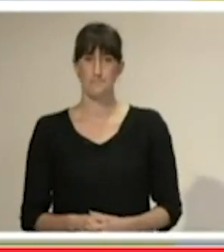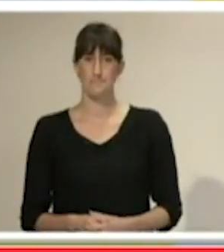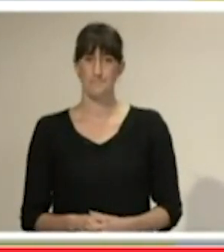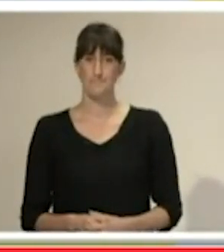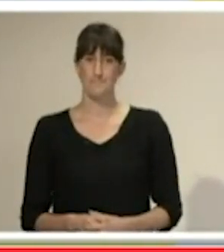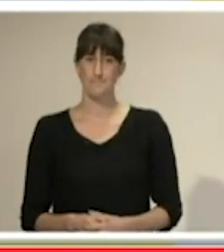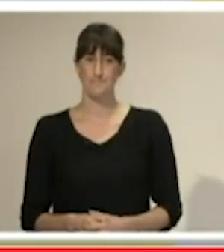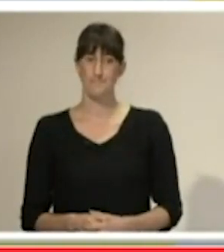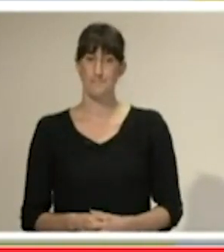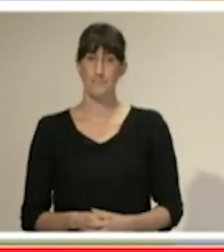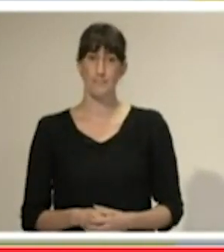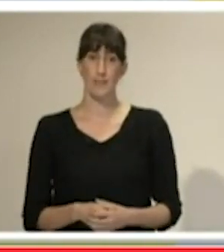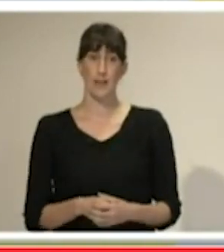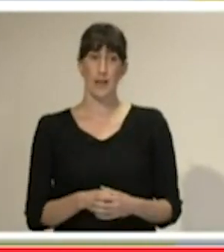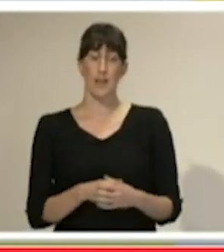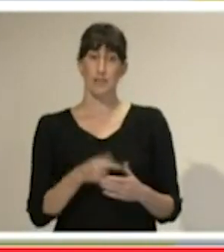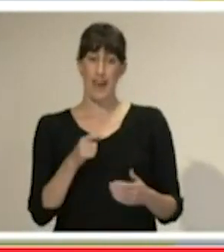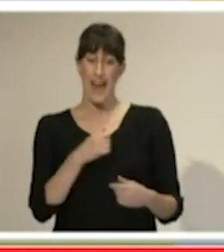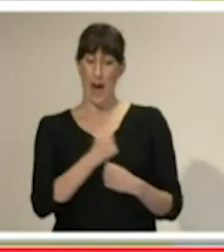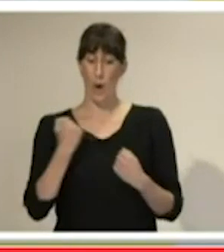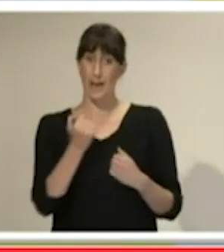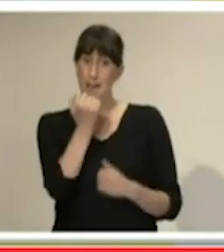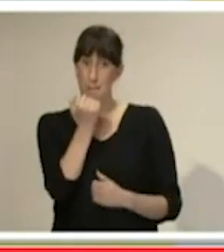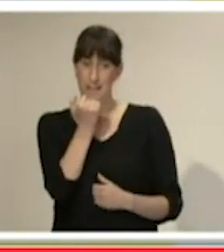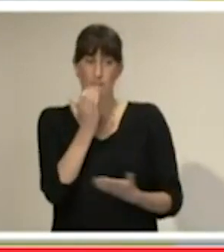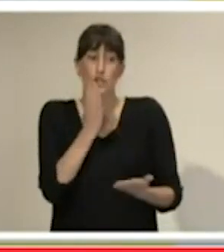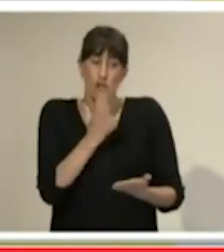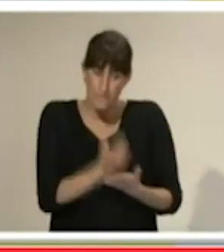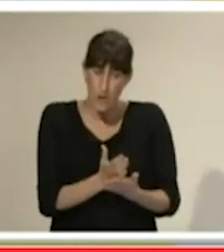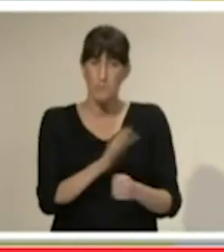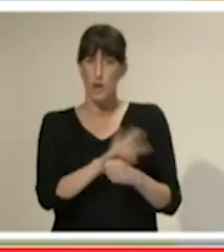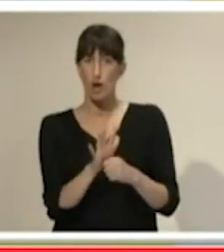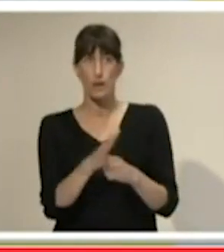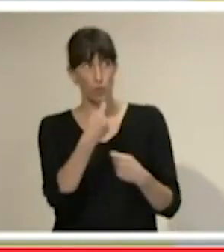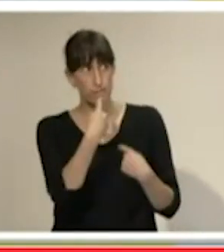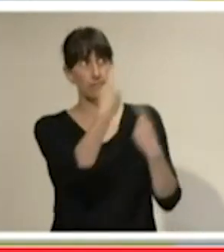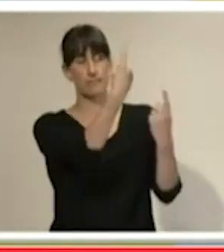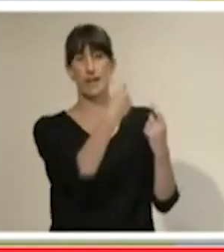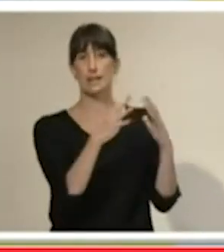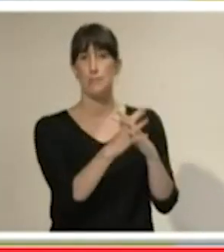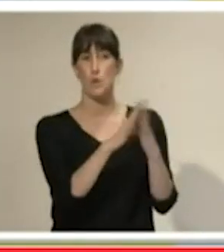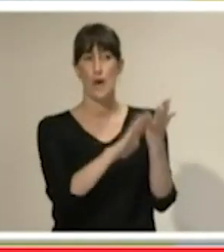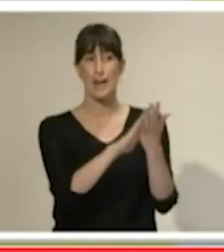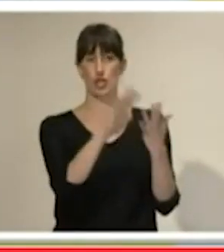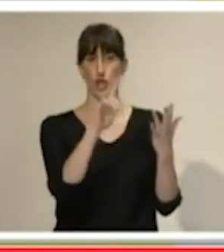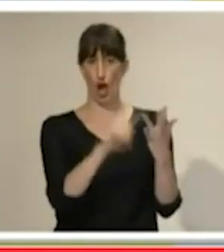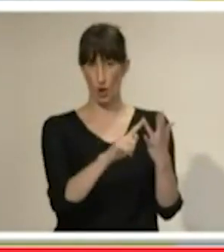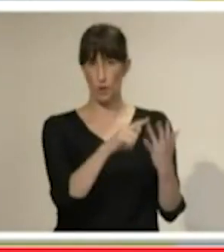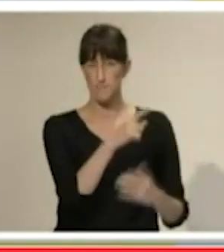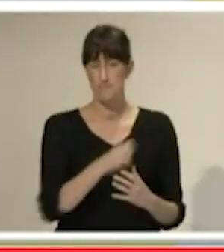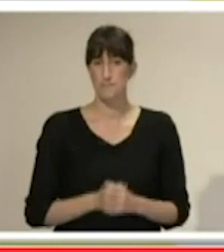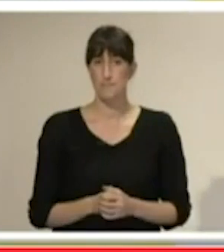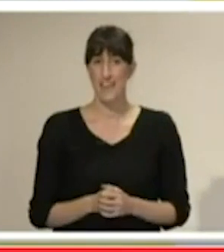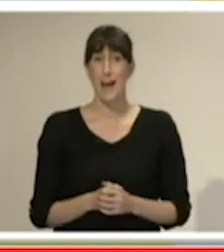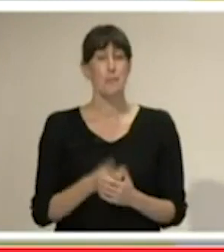We report the confirmed case number to WHO and will continue to do so. That is the 1,126. Pleased to say no